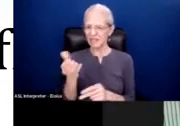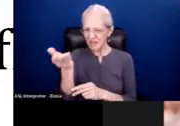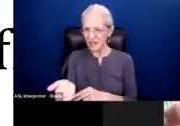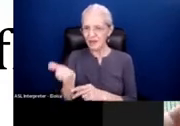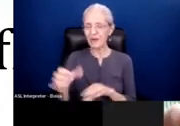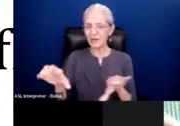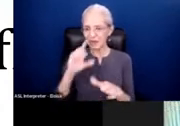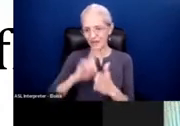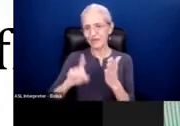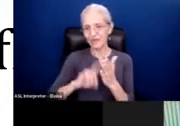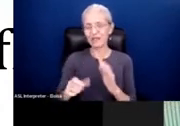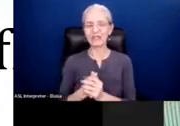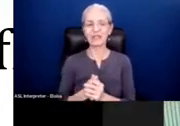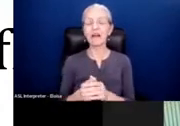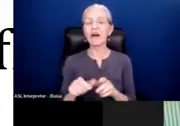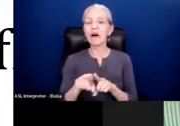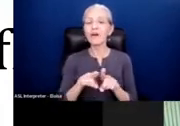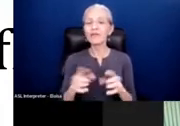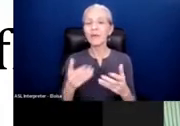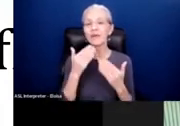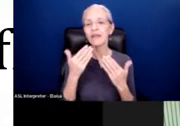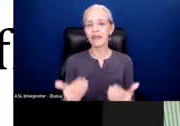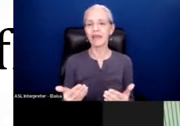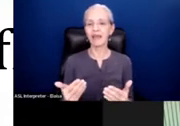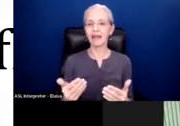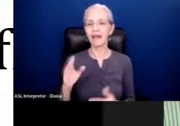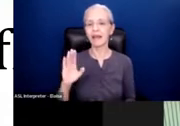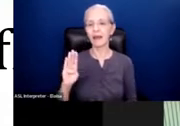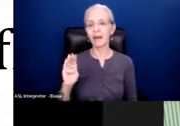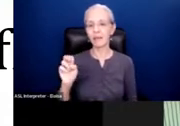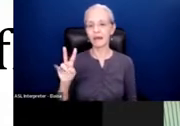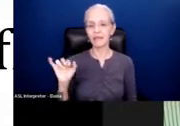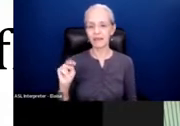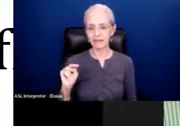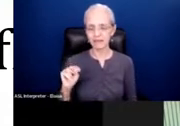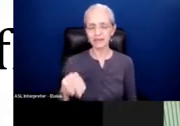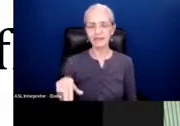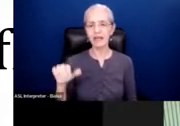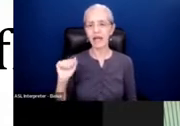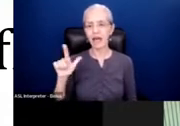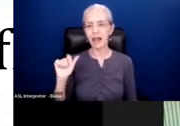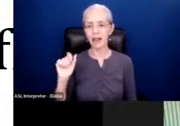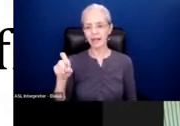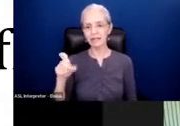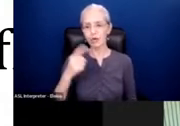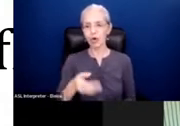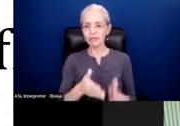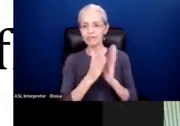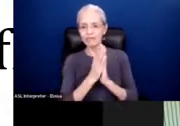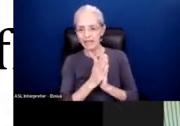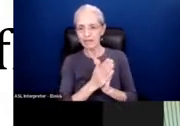that you're doing. I'd also like to thank Bevan and Alex for asking me to be on this